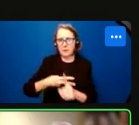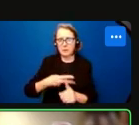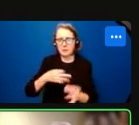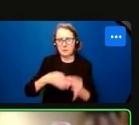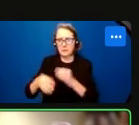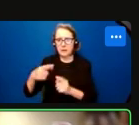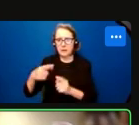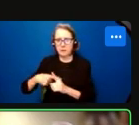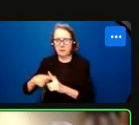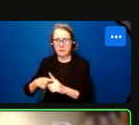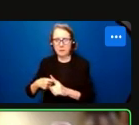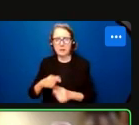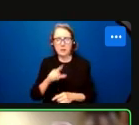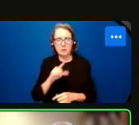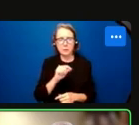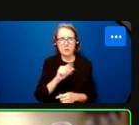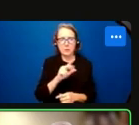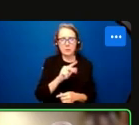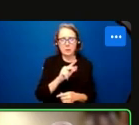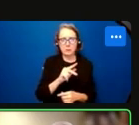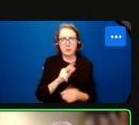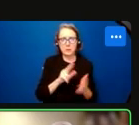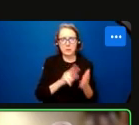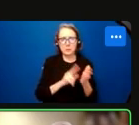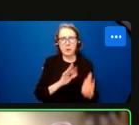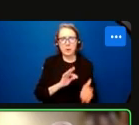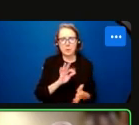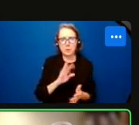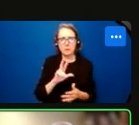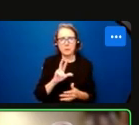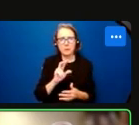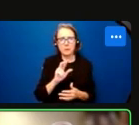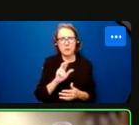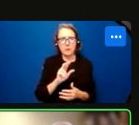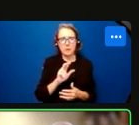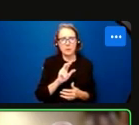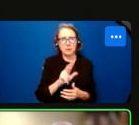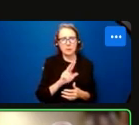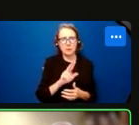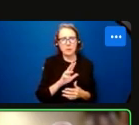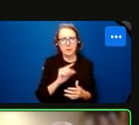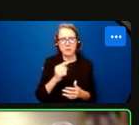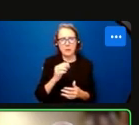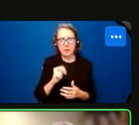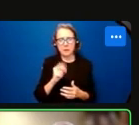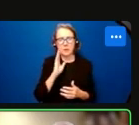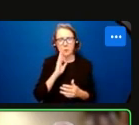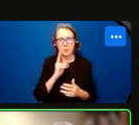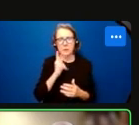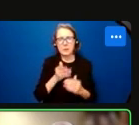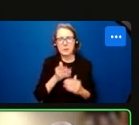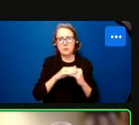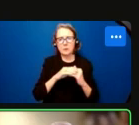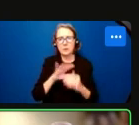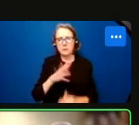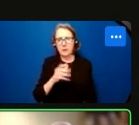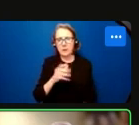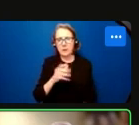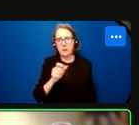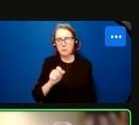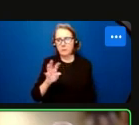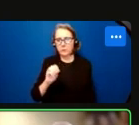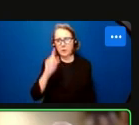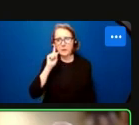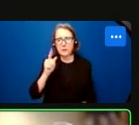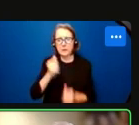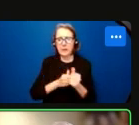In 2023, a subscriber of the 35-gallon service would see an increase of $5.40 every 2 months, so that's every bill,